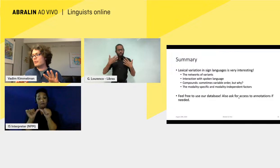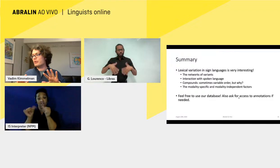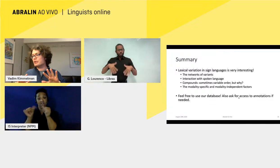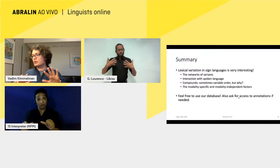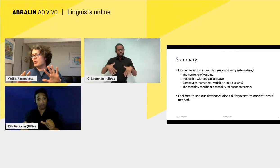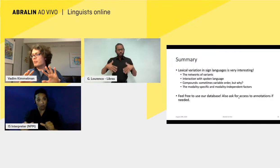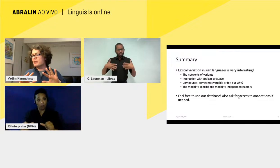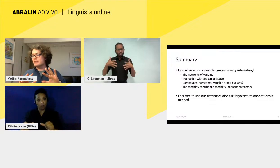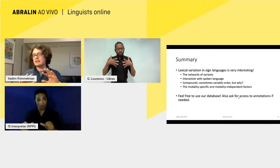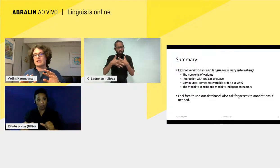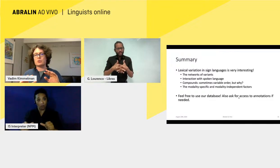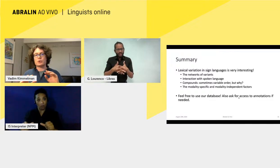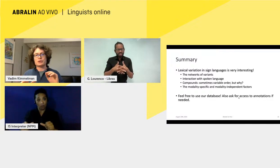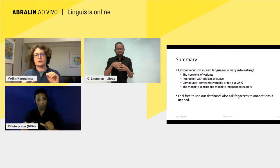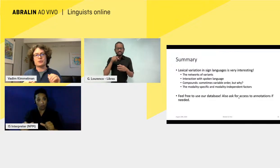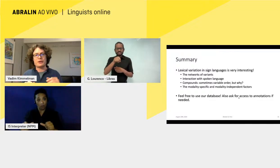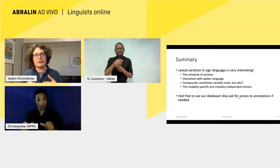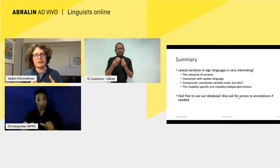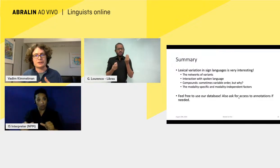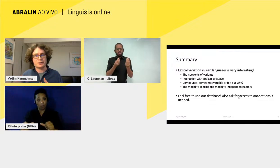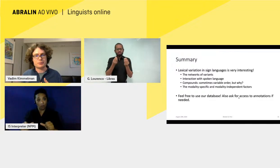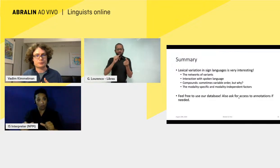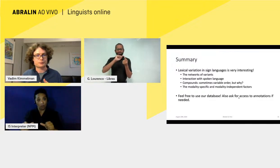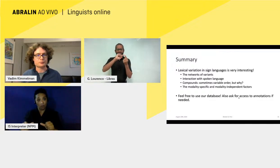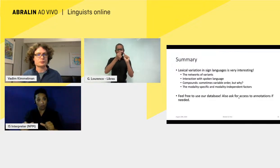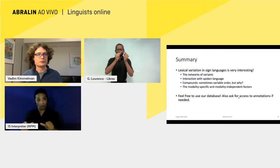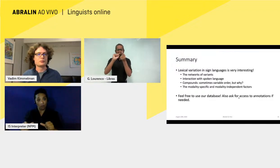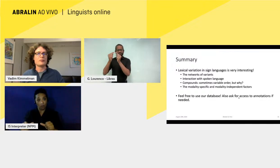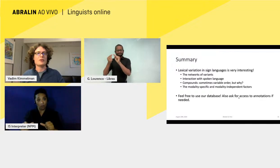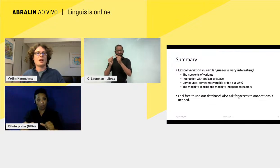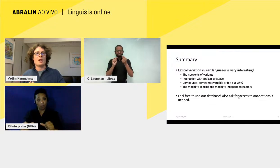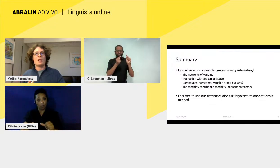they form these complex networks of variants.